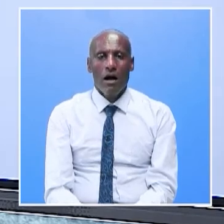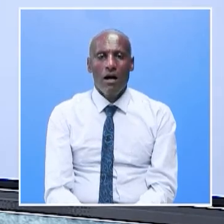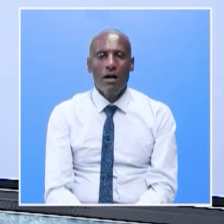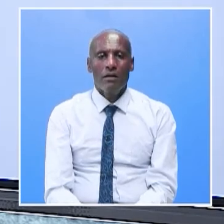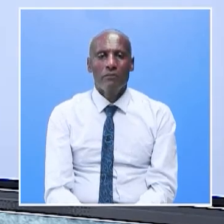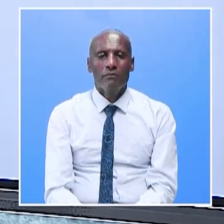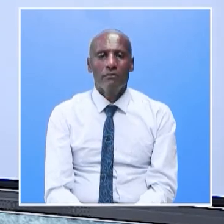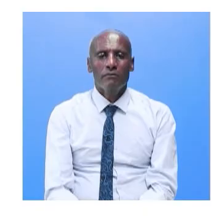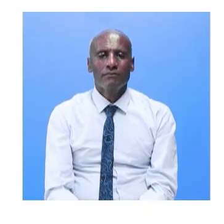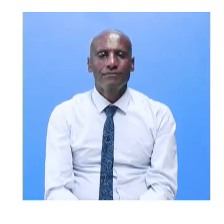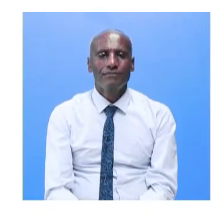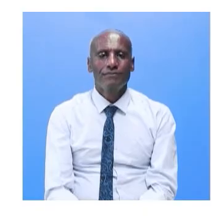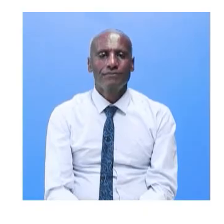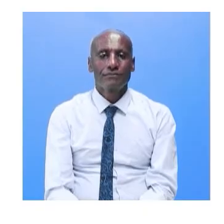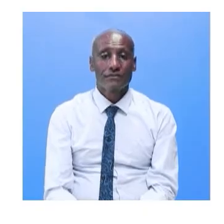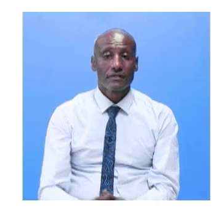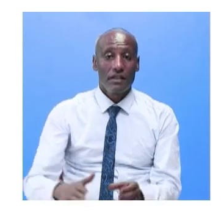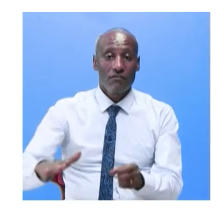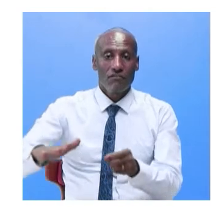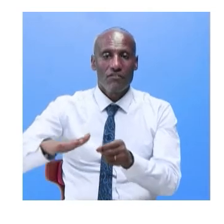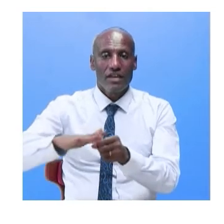Again, fill